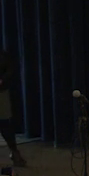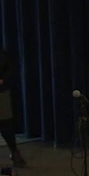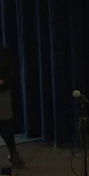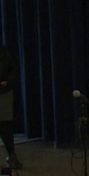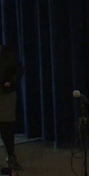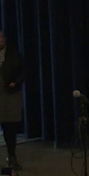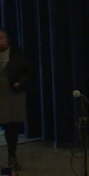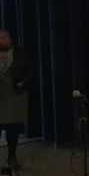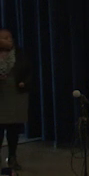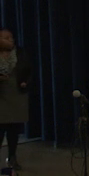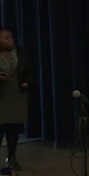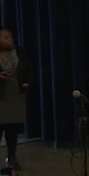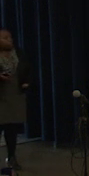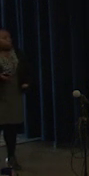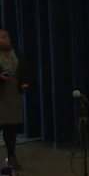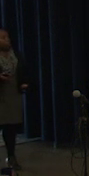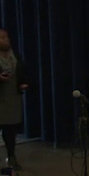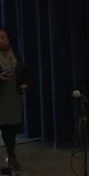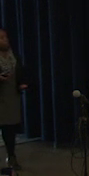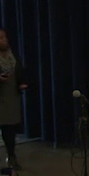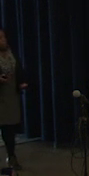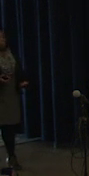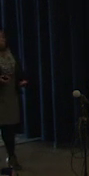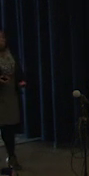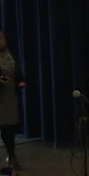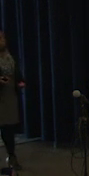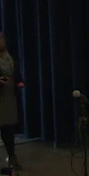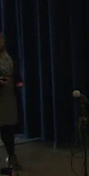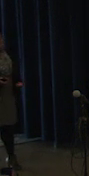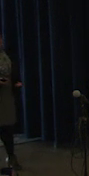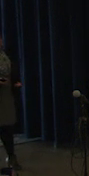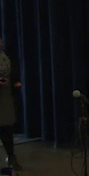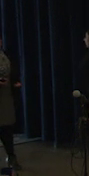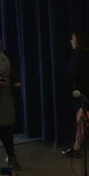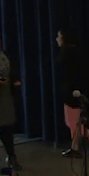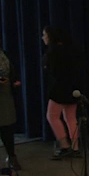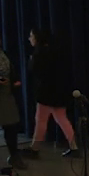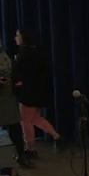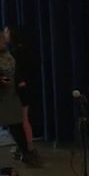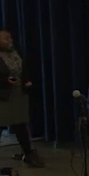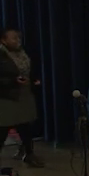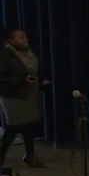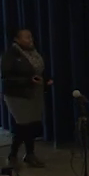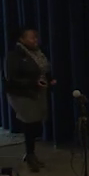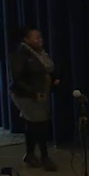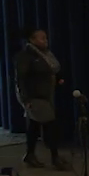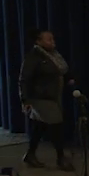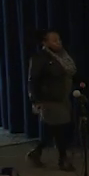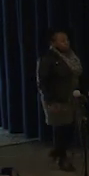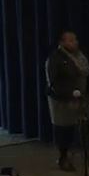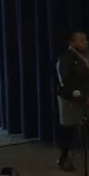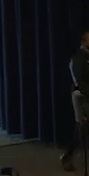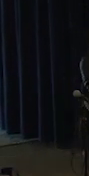my gratitude for the opportunity to spend time with you this morning. I hope that the conversations that were started today